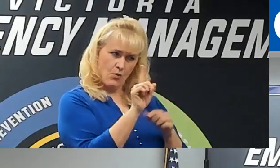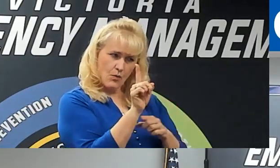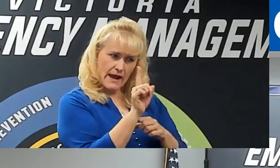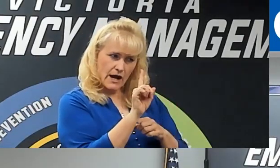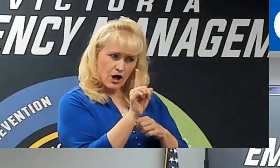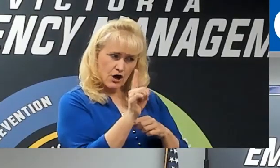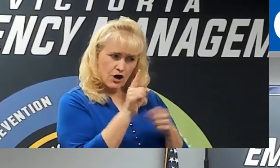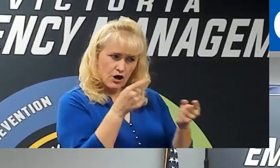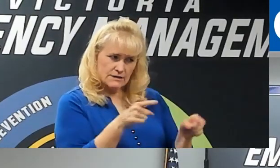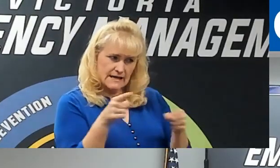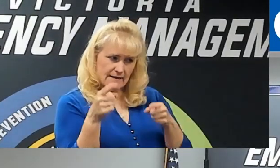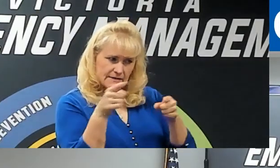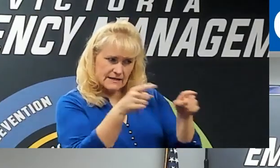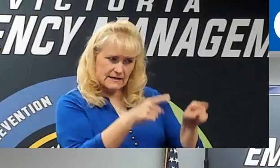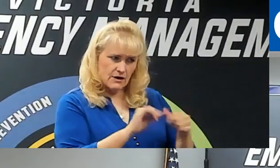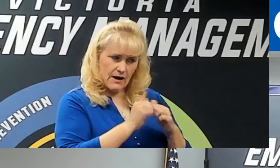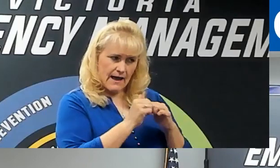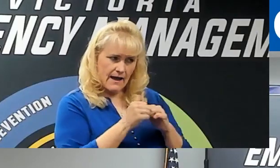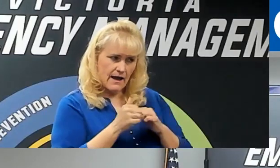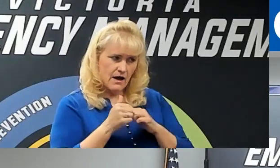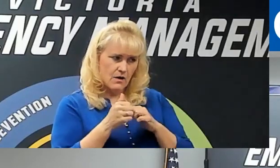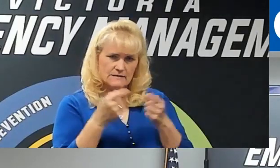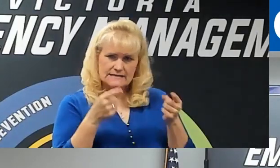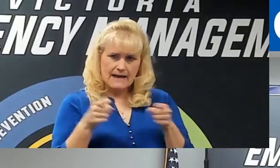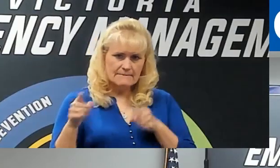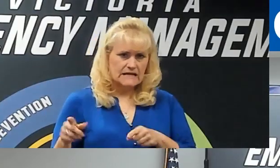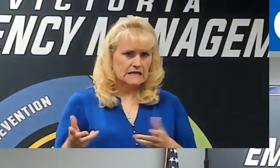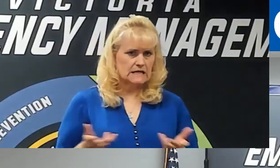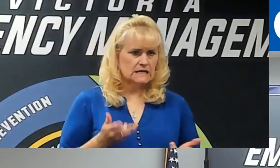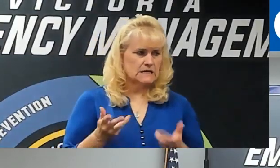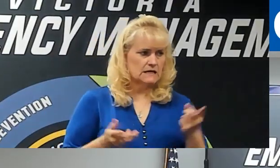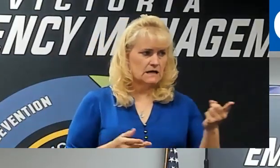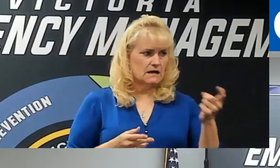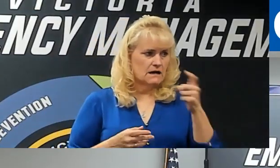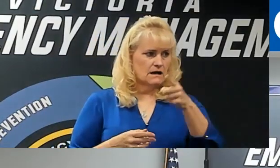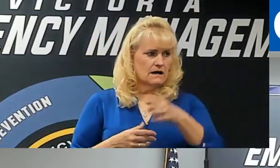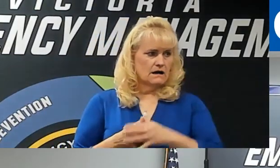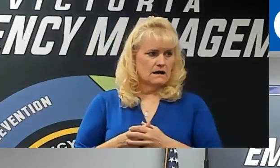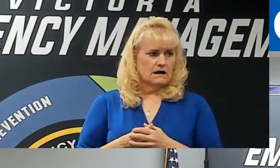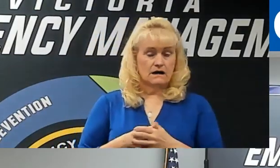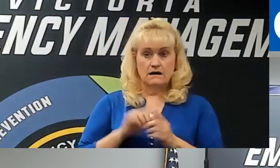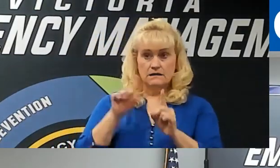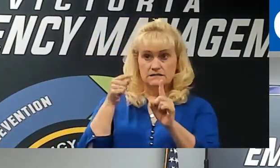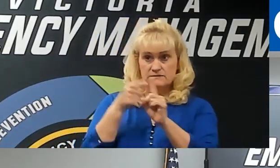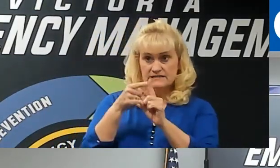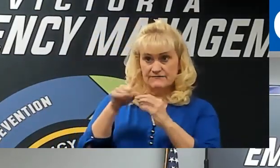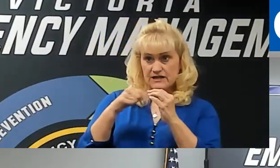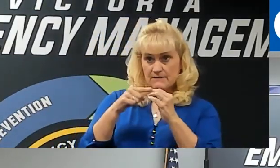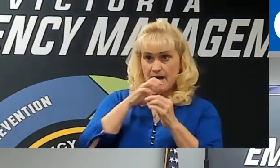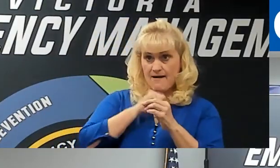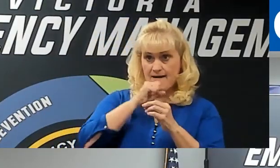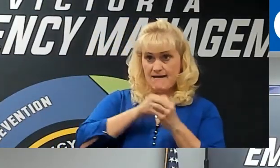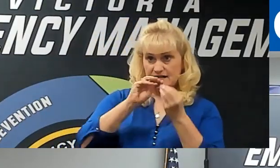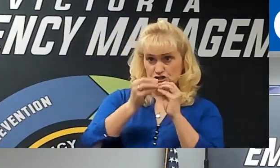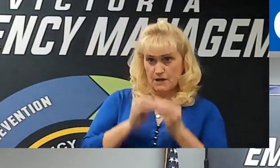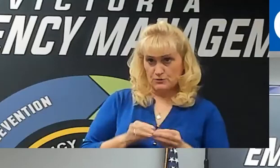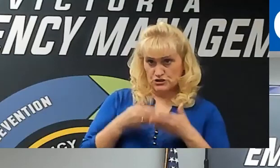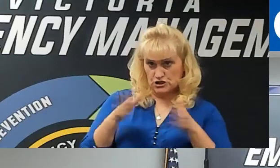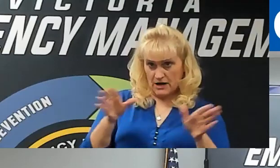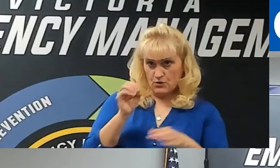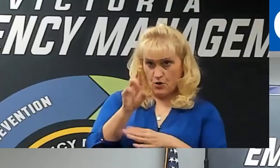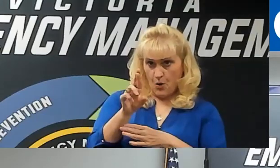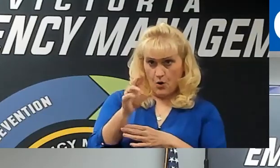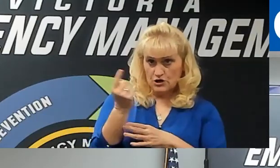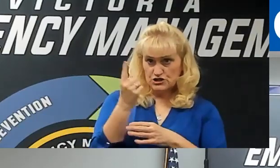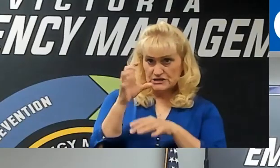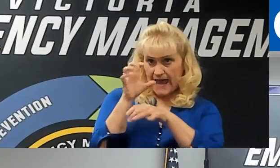how it's going on demographically wise? Yeah, good question. As far as are you asking specifically about the age numbers and things in general, or just kind of